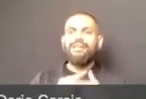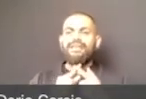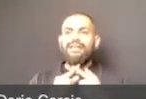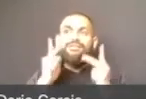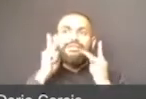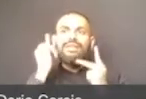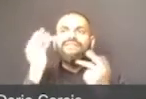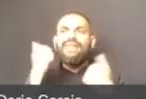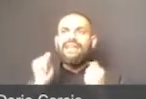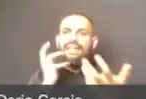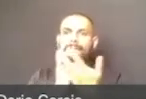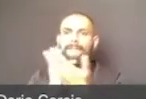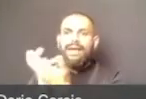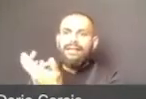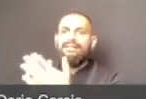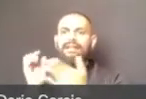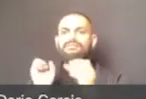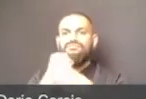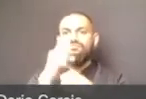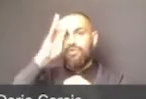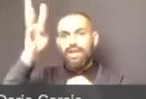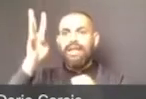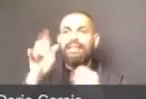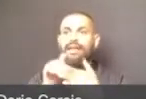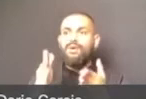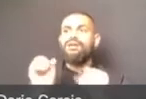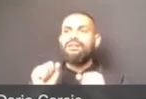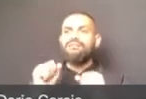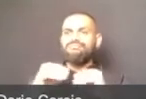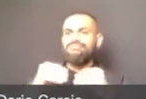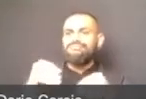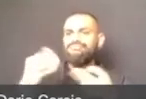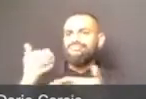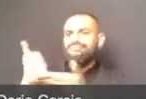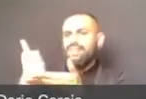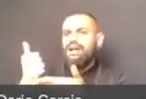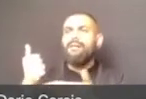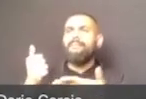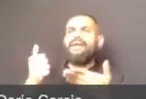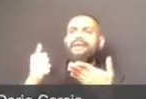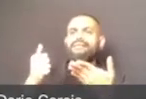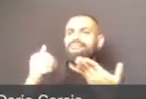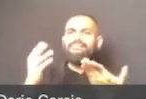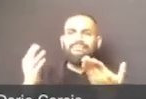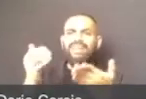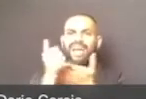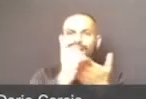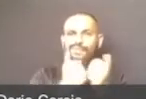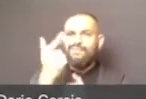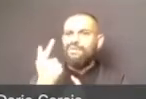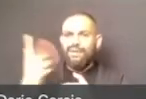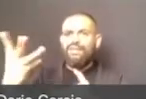a match that we can create so we can spread the wealth, cut the pie, be